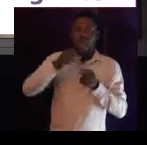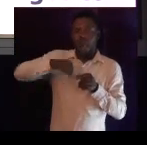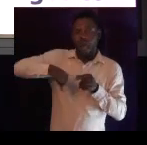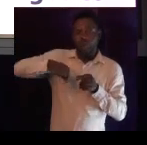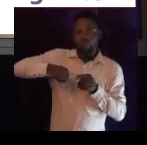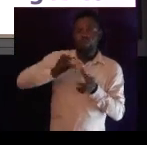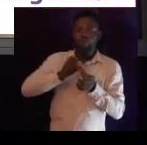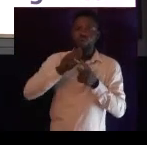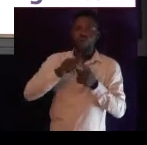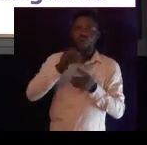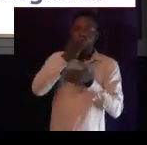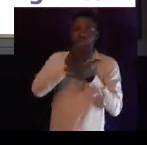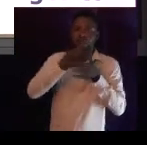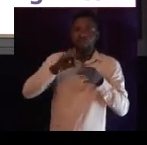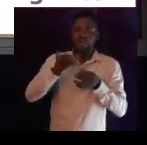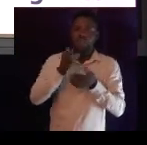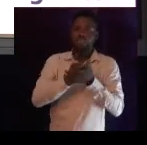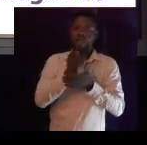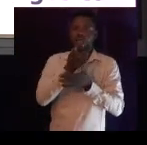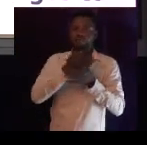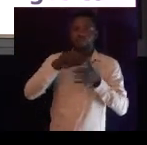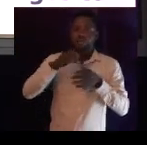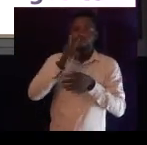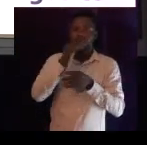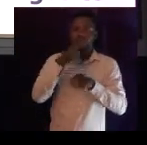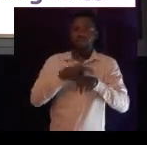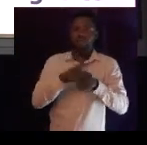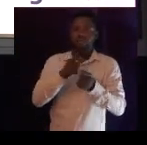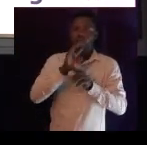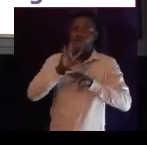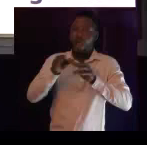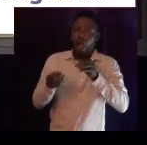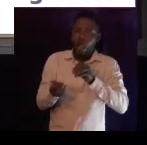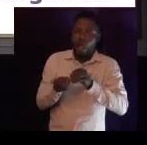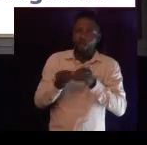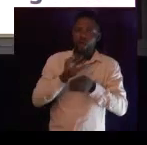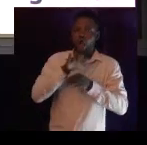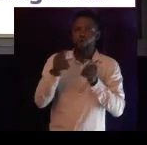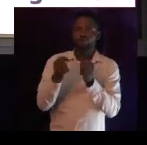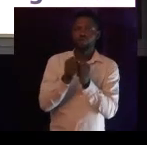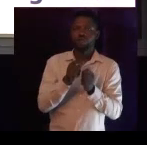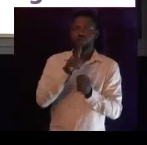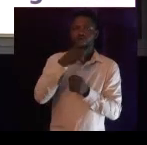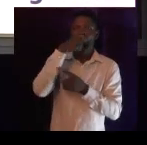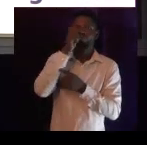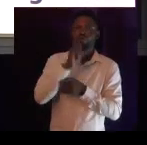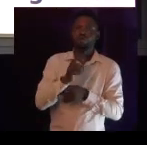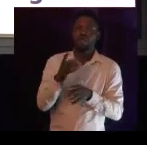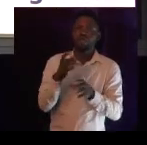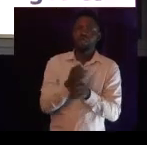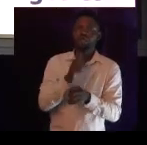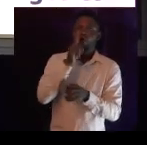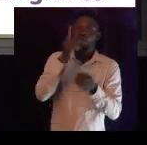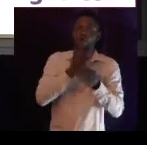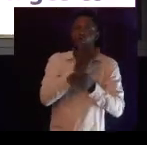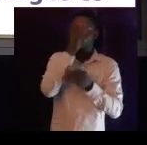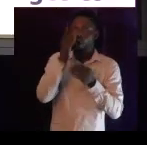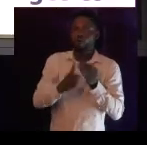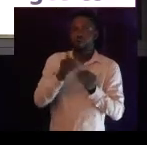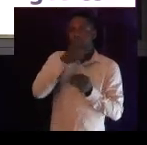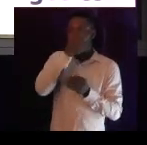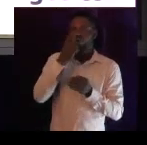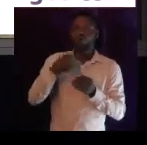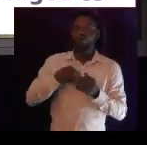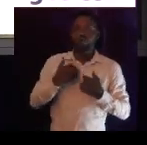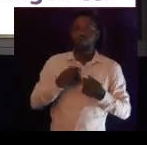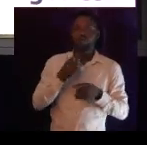respect to fractions, then that fraction, by the time you add all the fractions together, you must get one whole because you